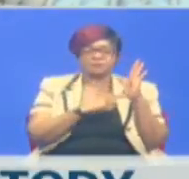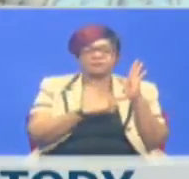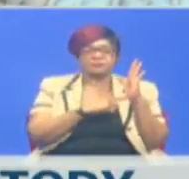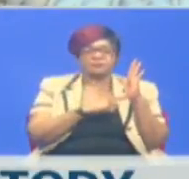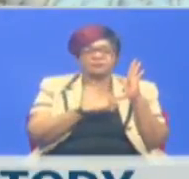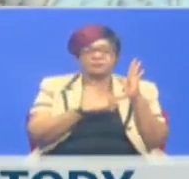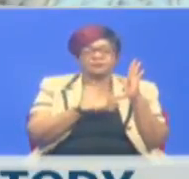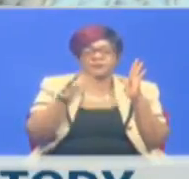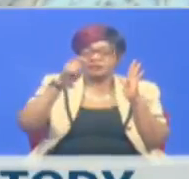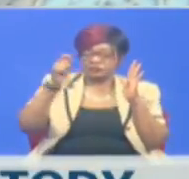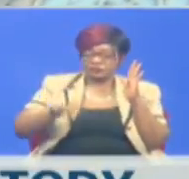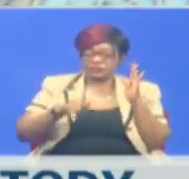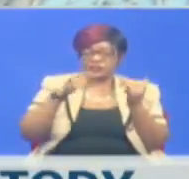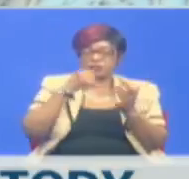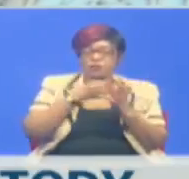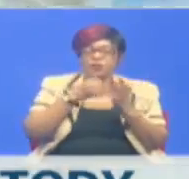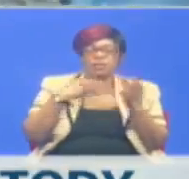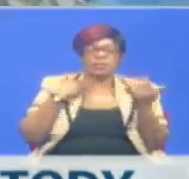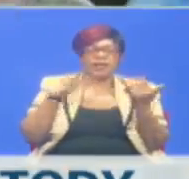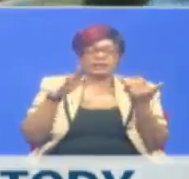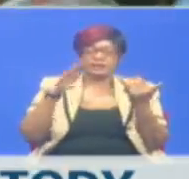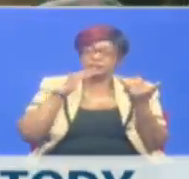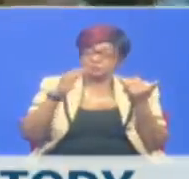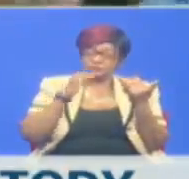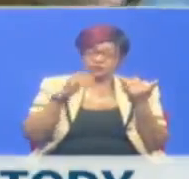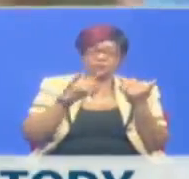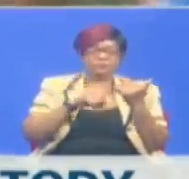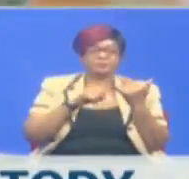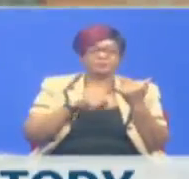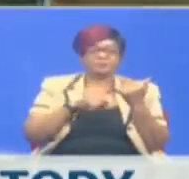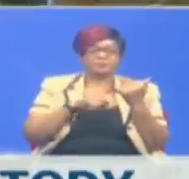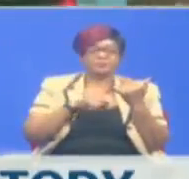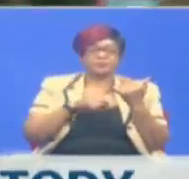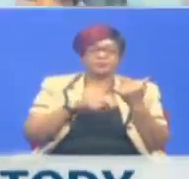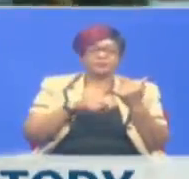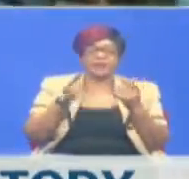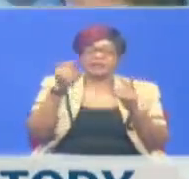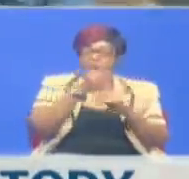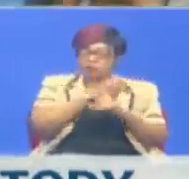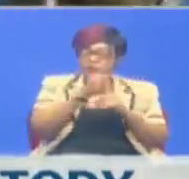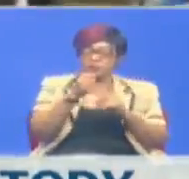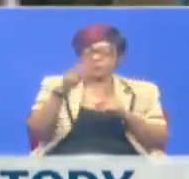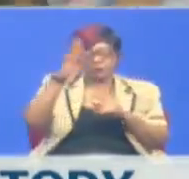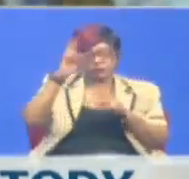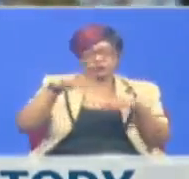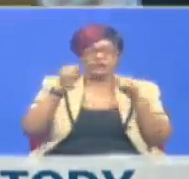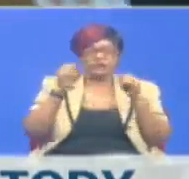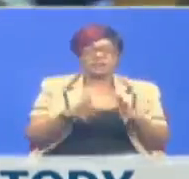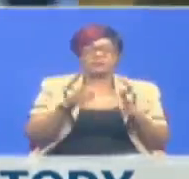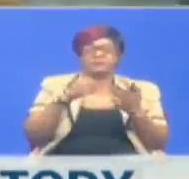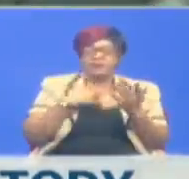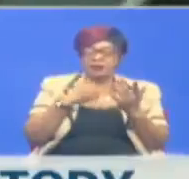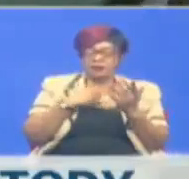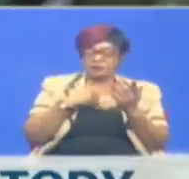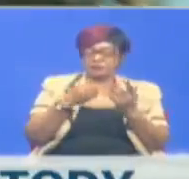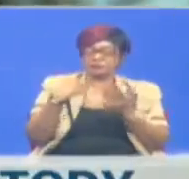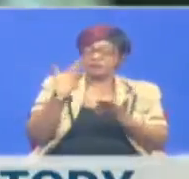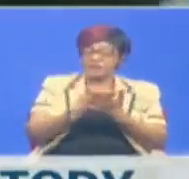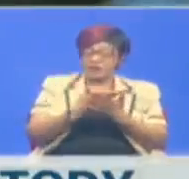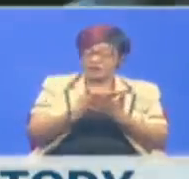The charges include hate speech, resisting arrest, assaulting a police officer, being in possession of an illegal firearm,